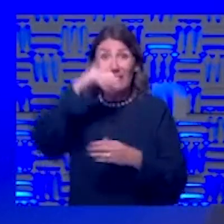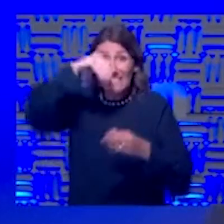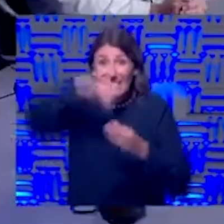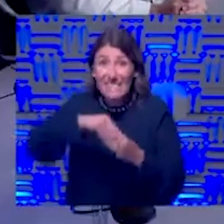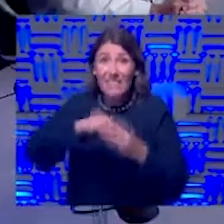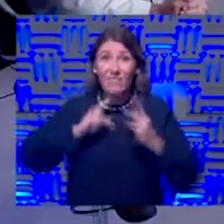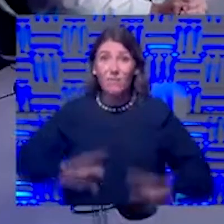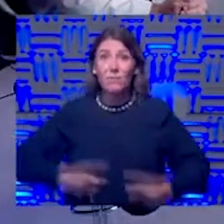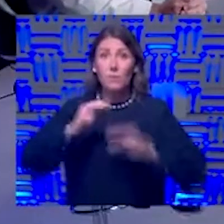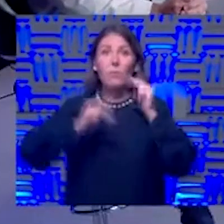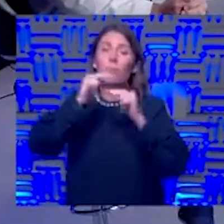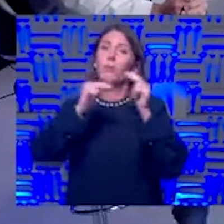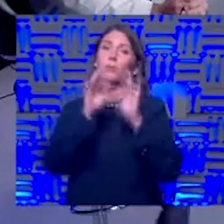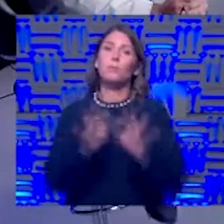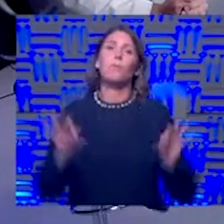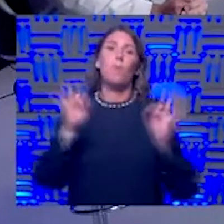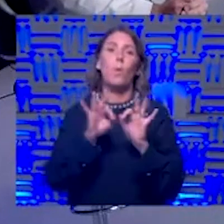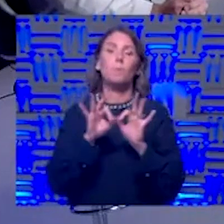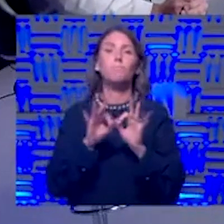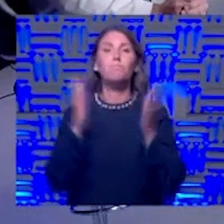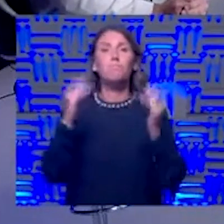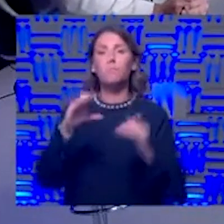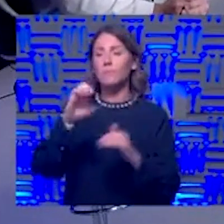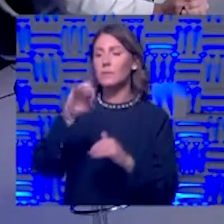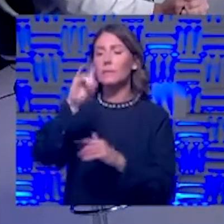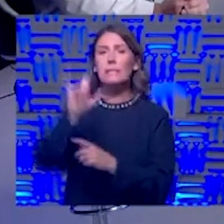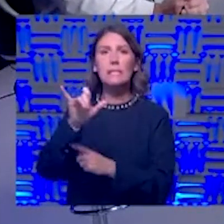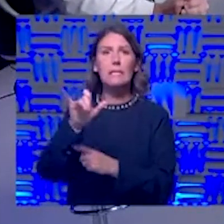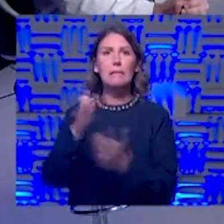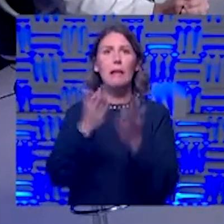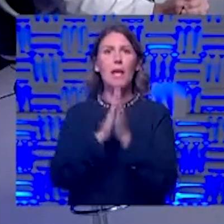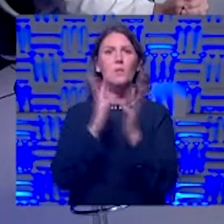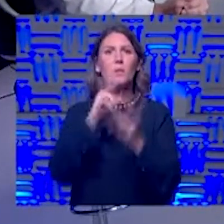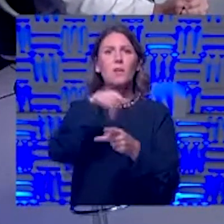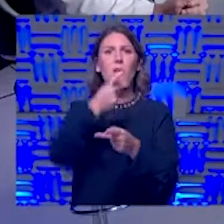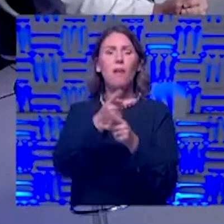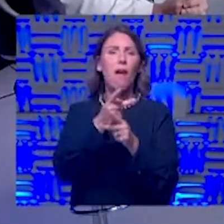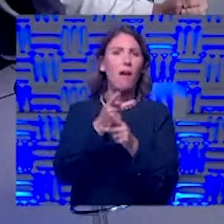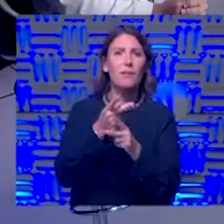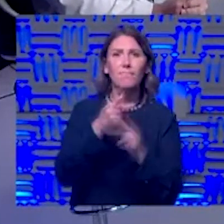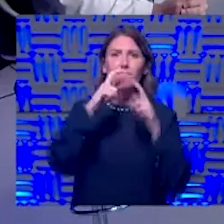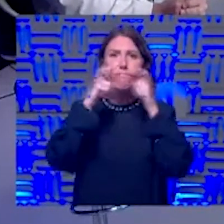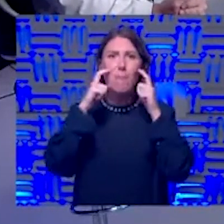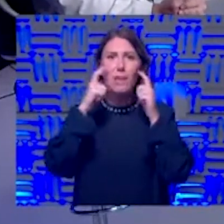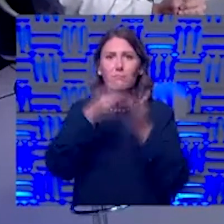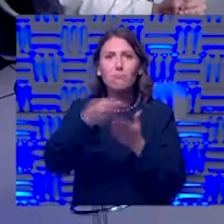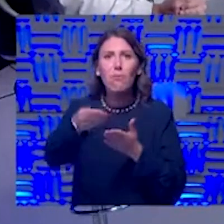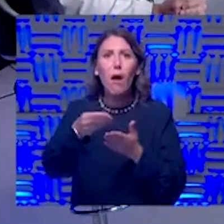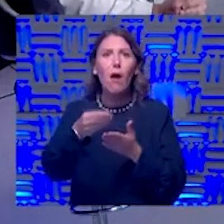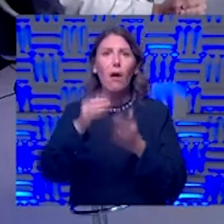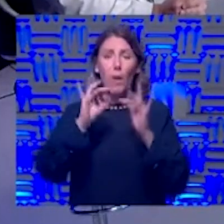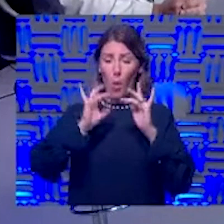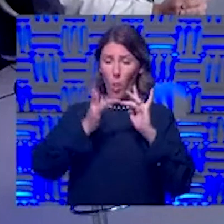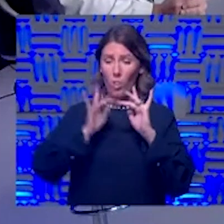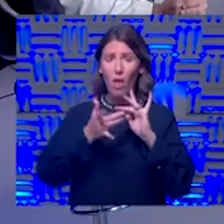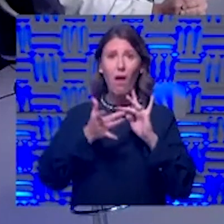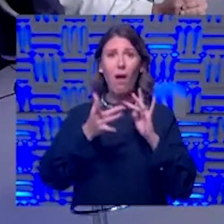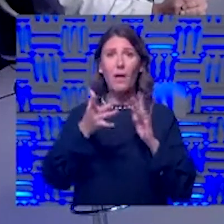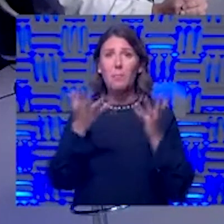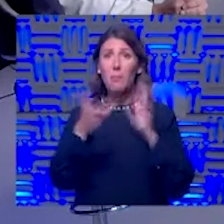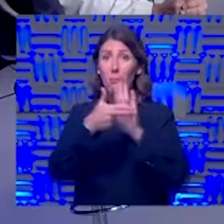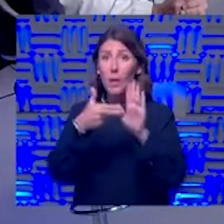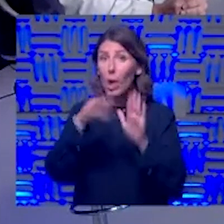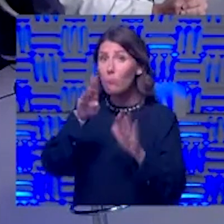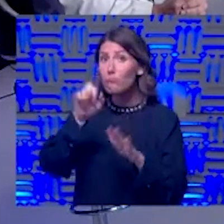important. Cindy asks, what kind of mask do you buy online? She's asking for a brand, but is it perhaps a way that you can describe what you